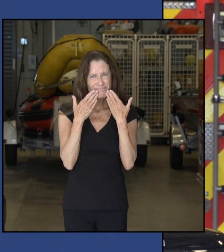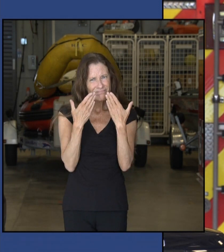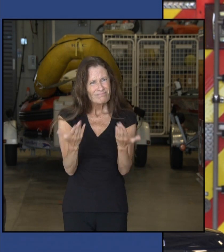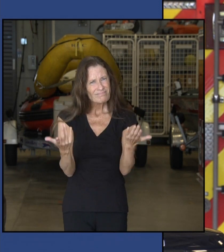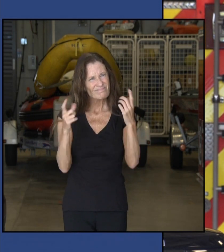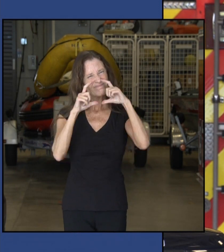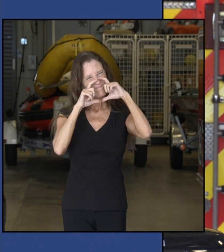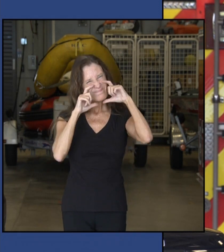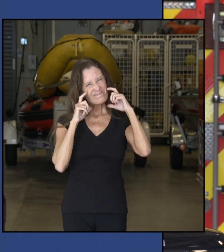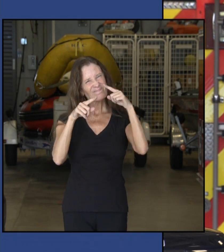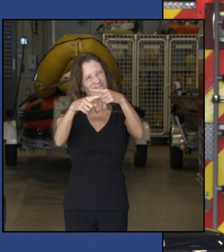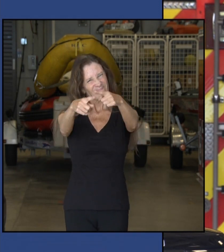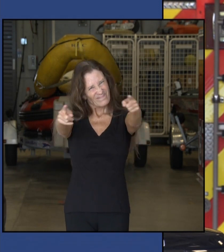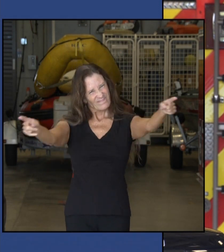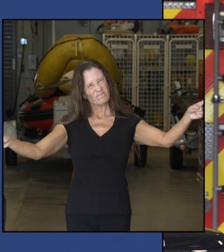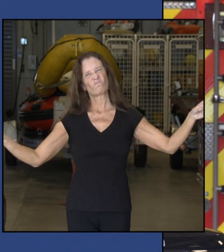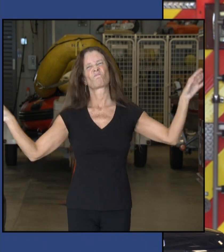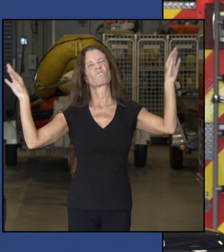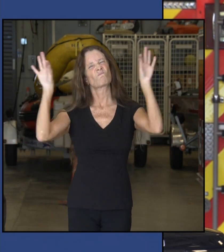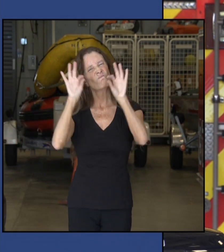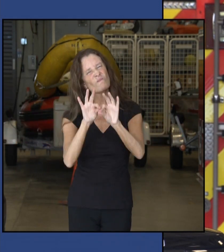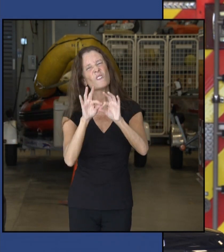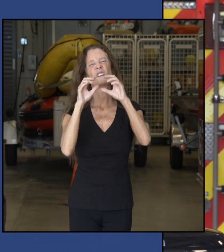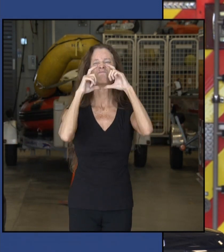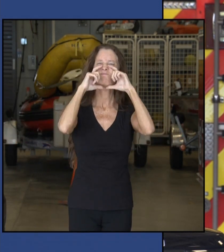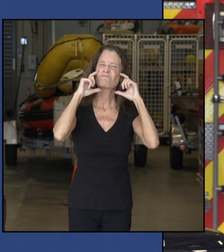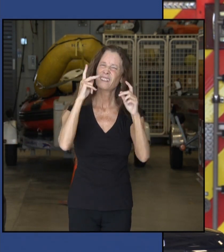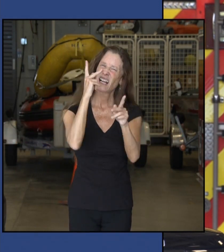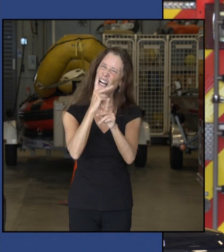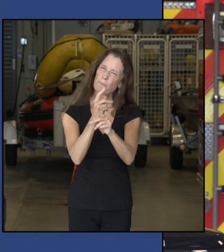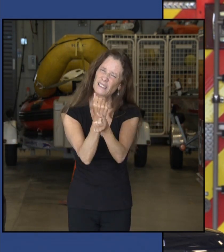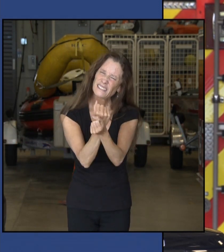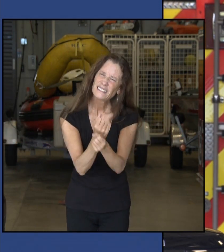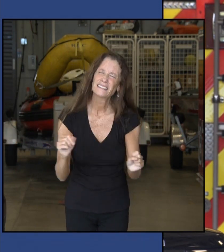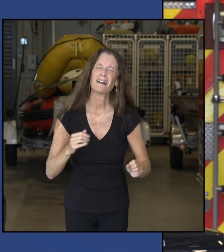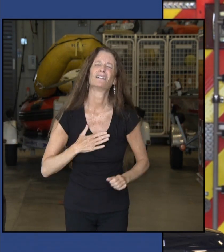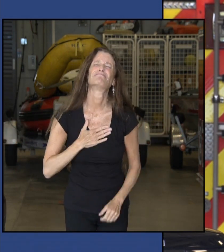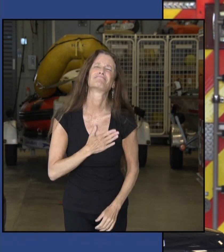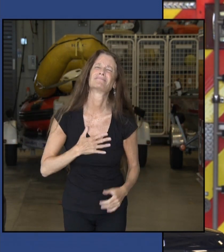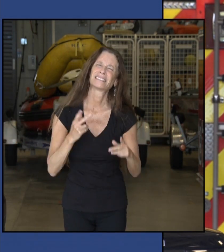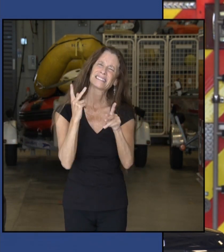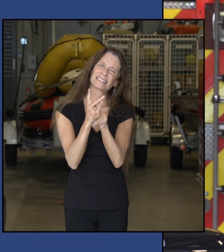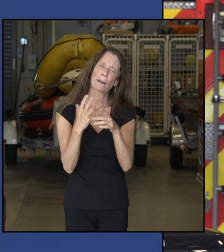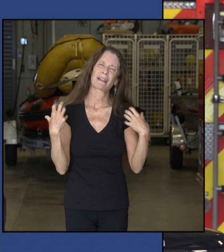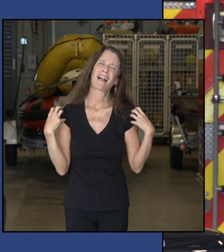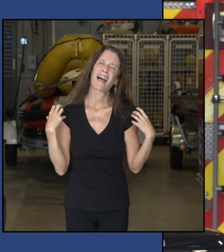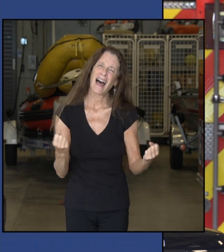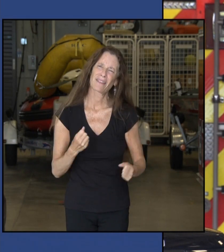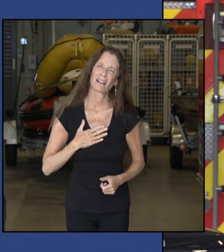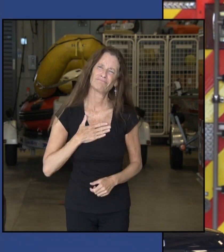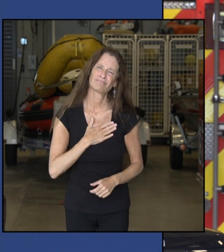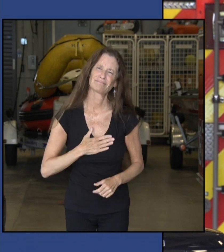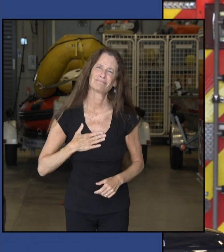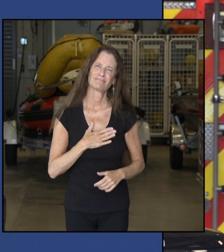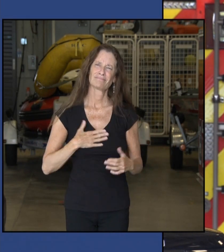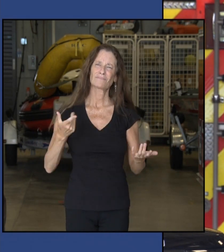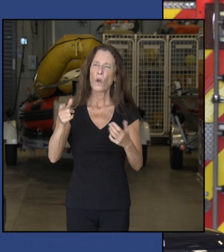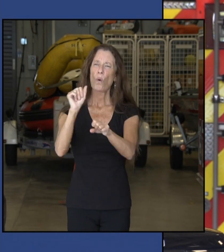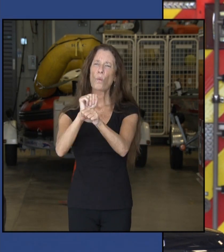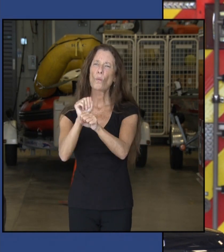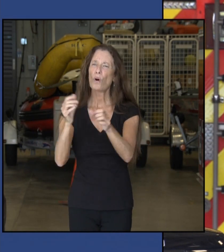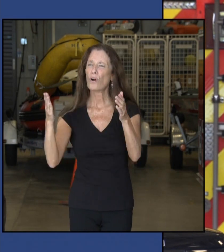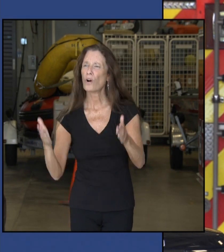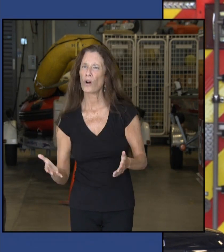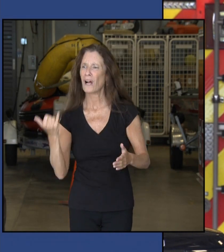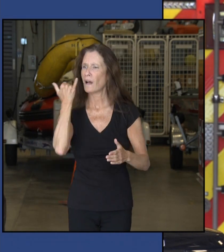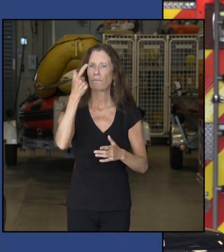COVID-19 measures to keep them safe and healthy. Please, don't put the workers in these restaurants in the awkward position